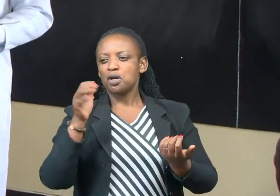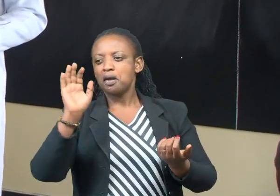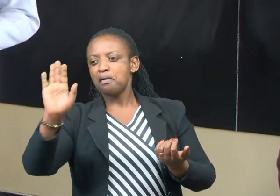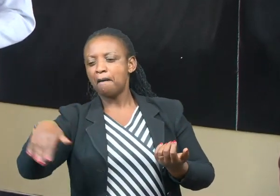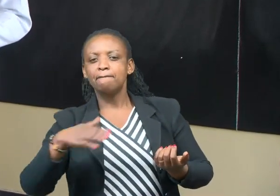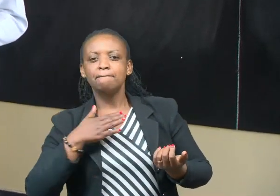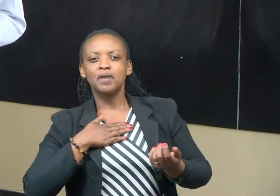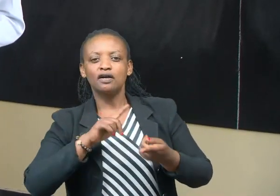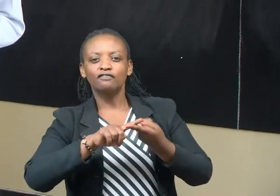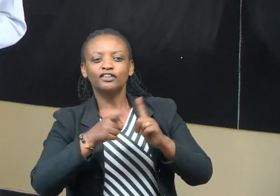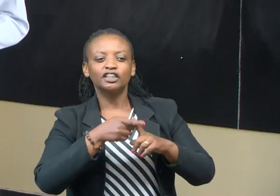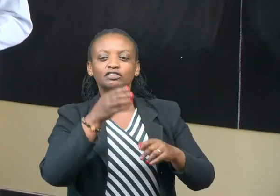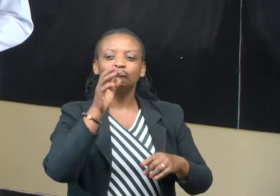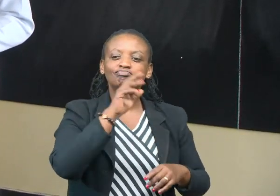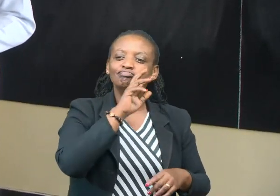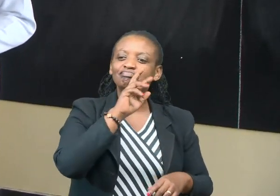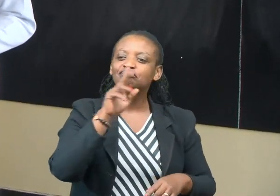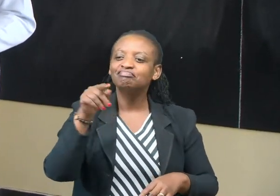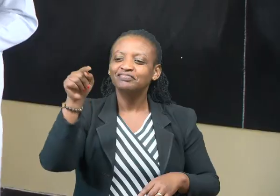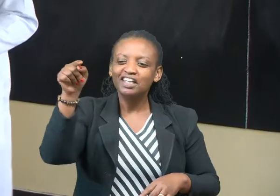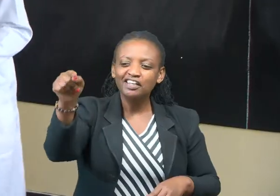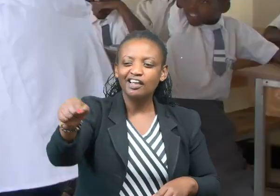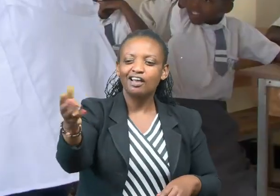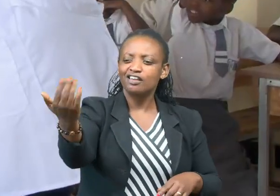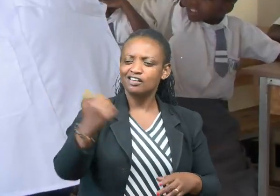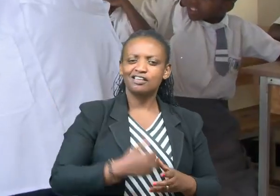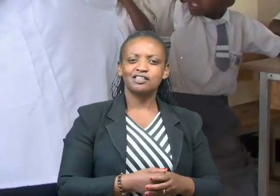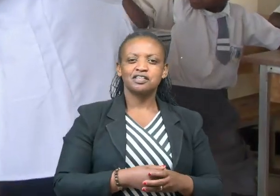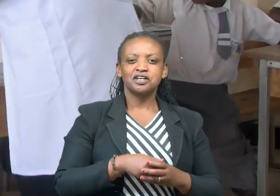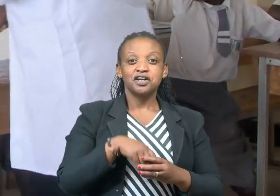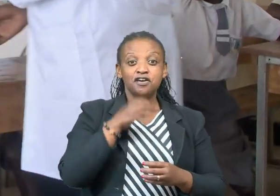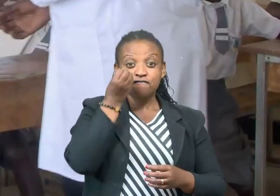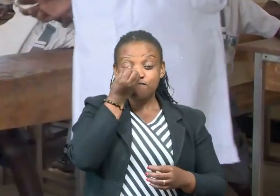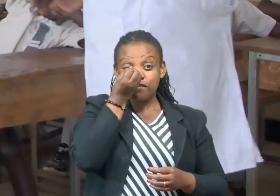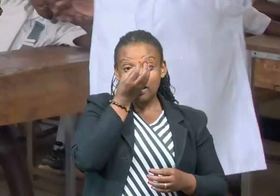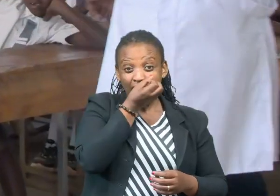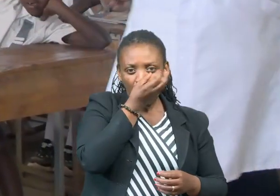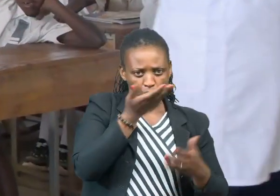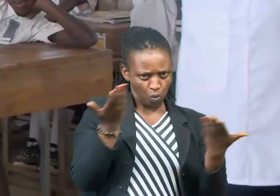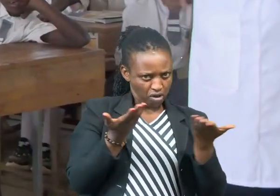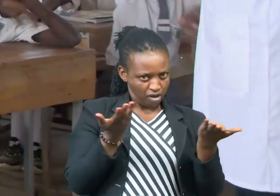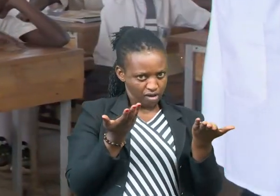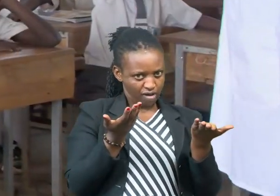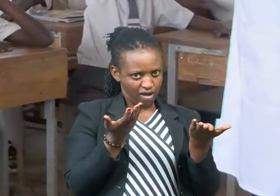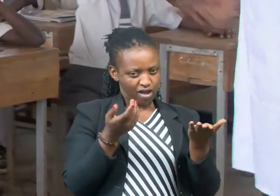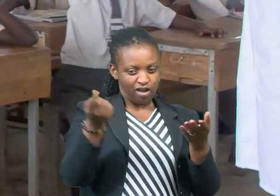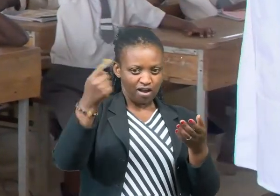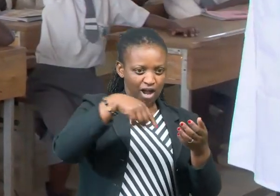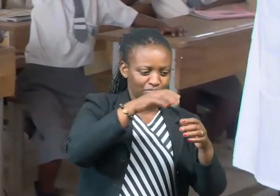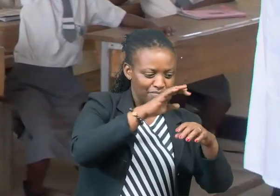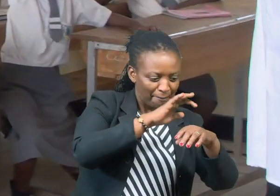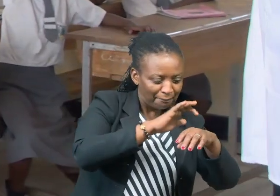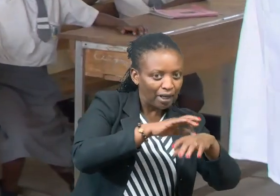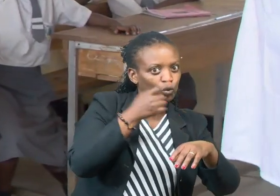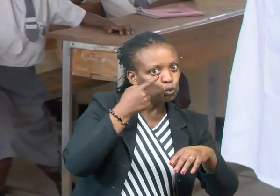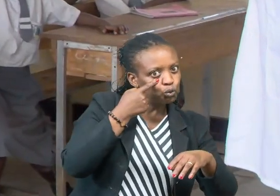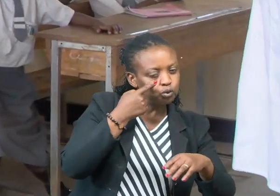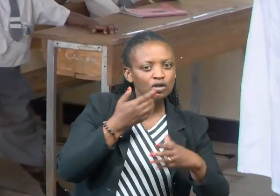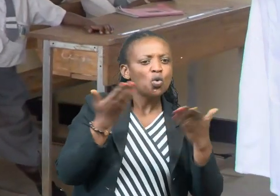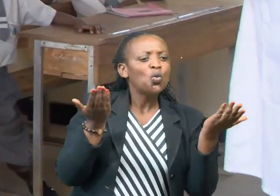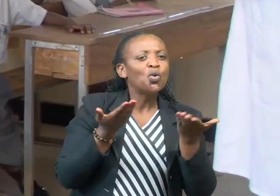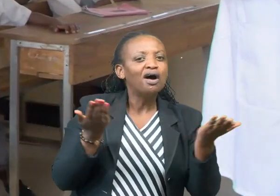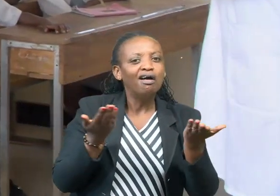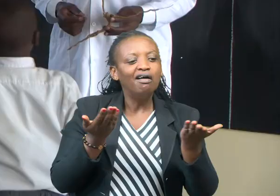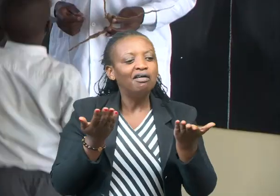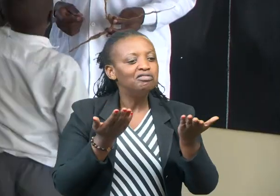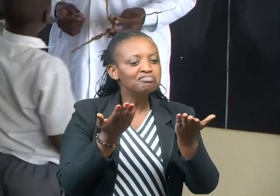my friend here. Flower. Where is the flower? Come and touch it. Where